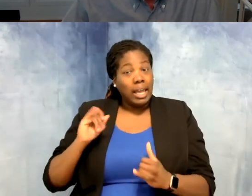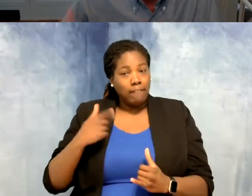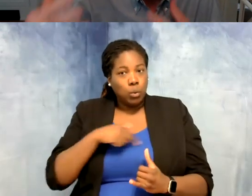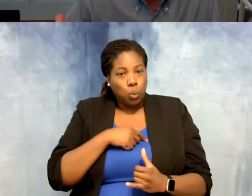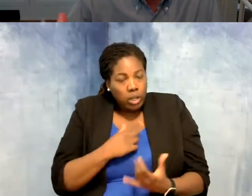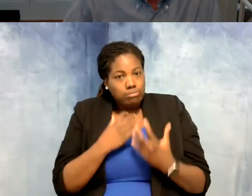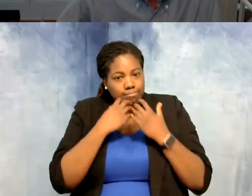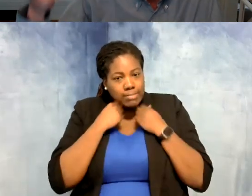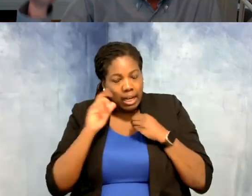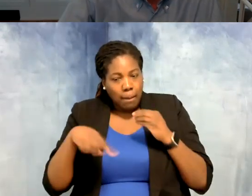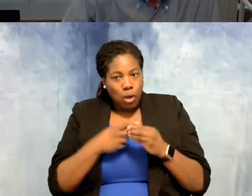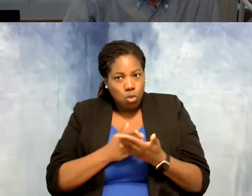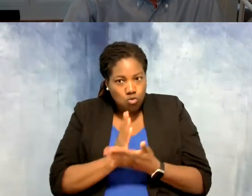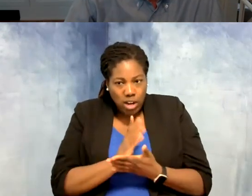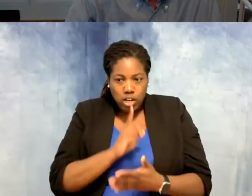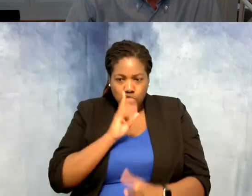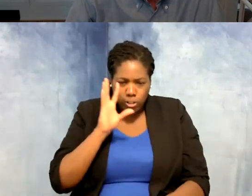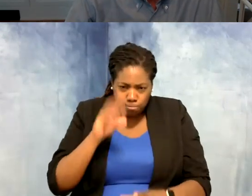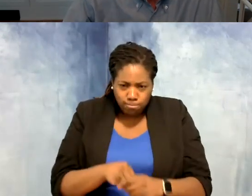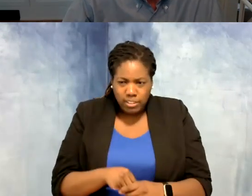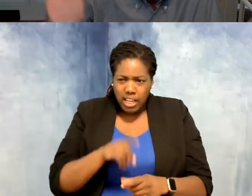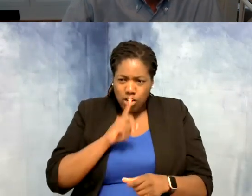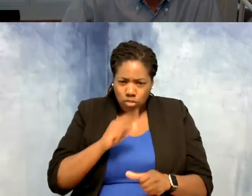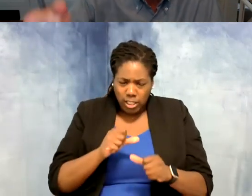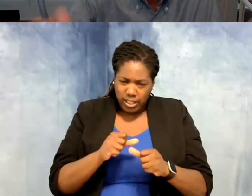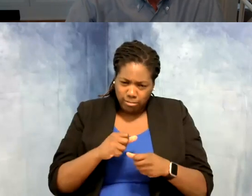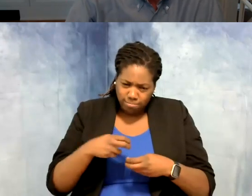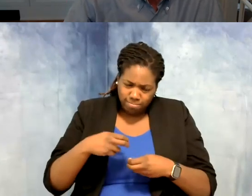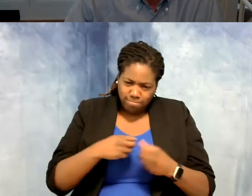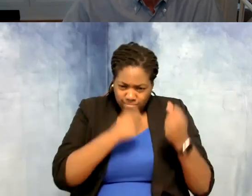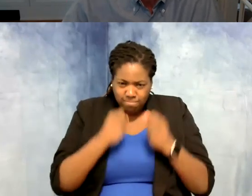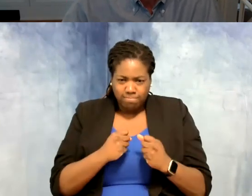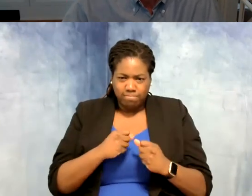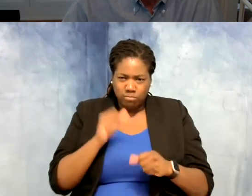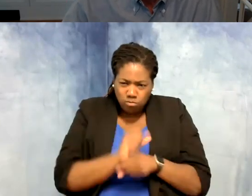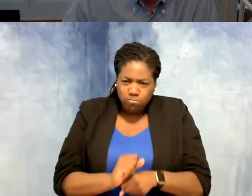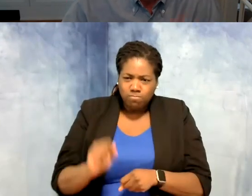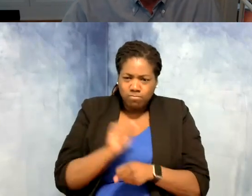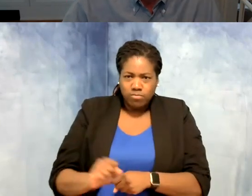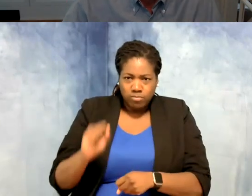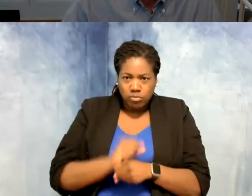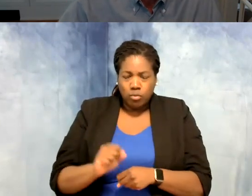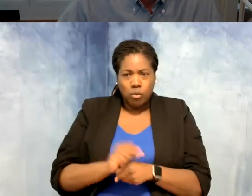right engage and double down in our engagement, right? Absolutely, we have to double down.